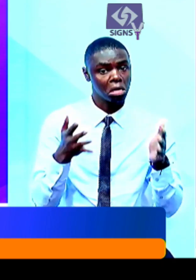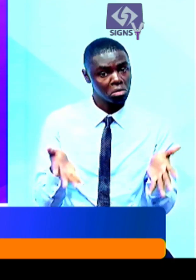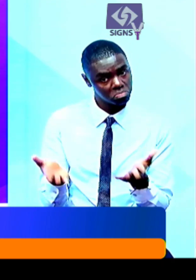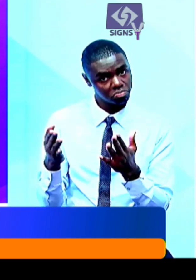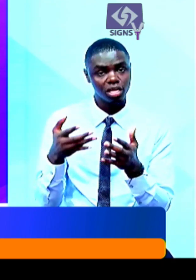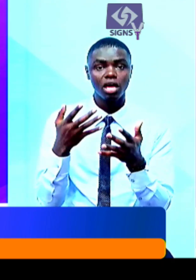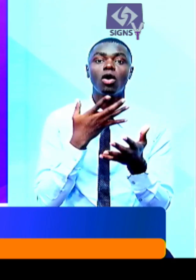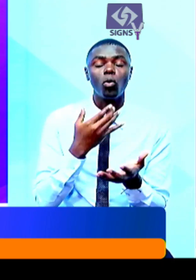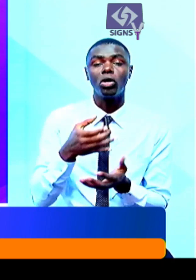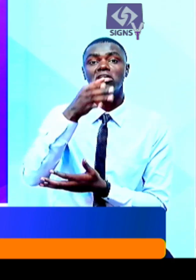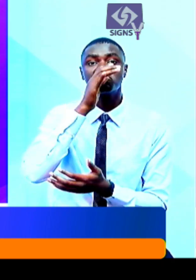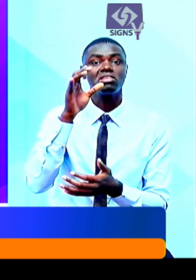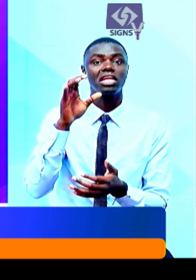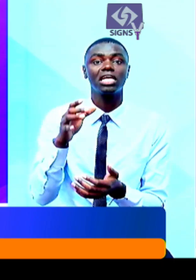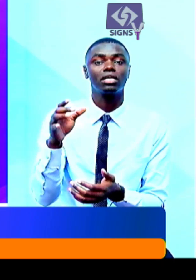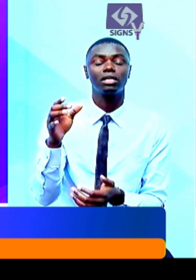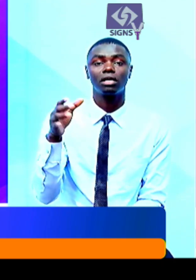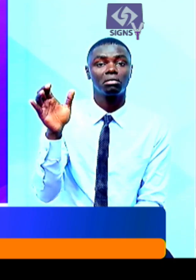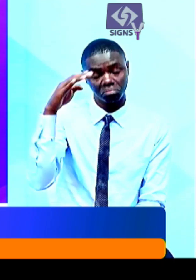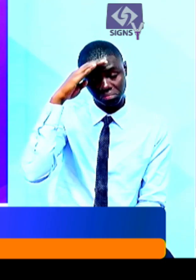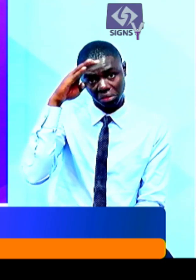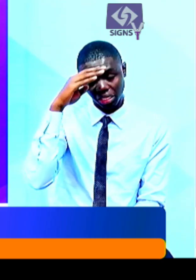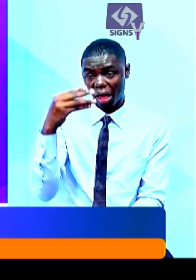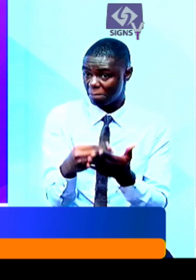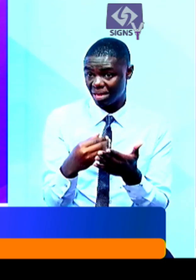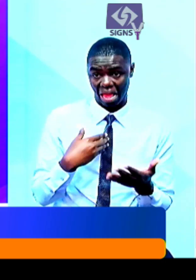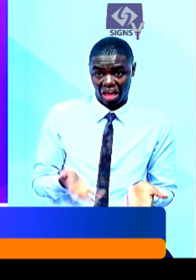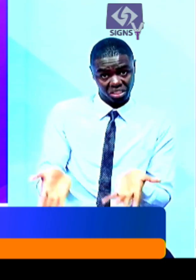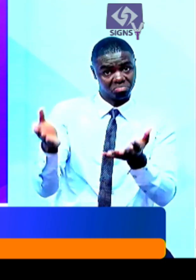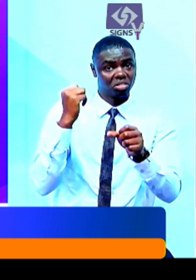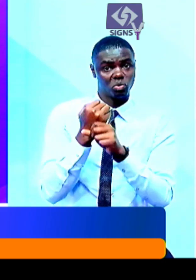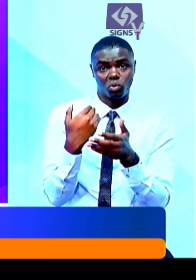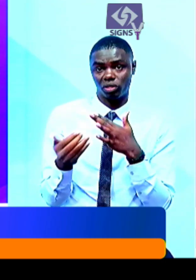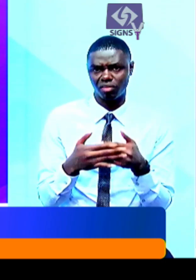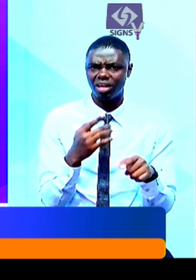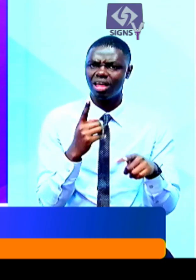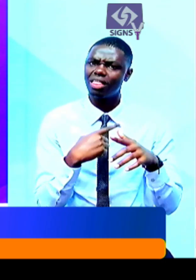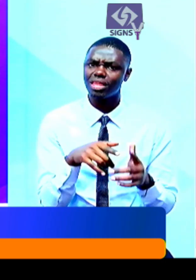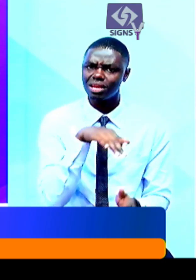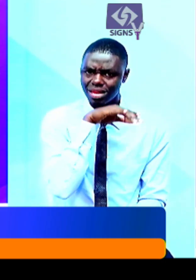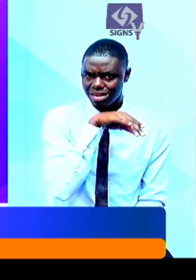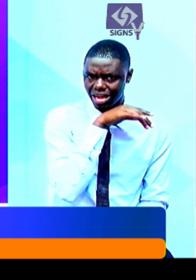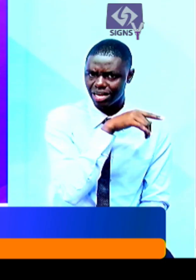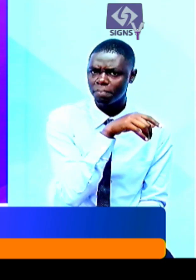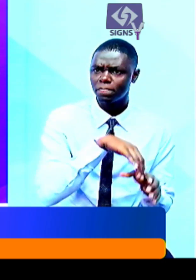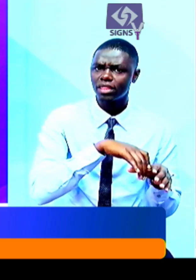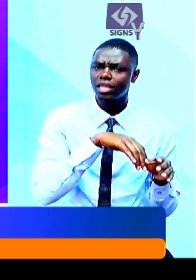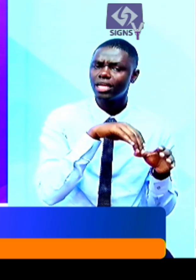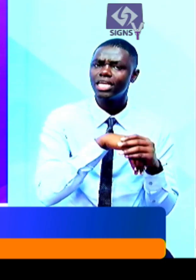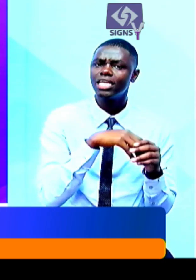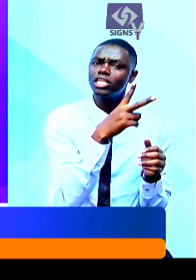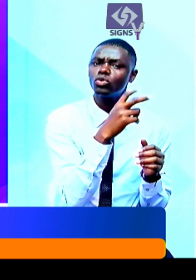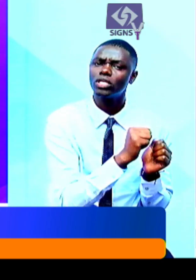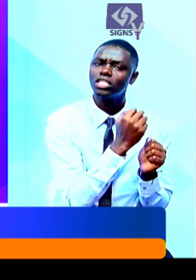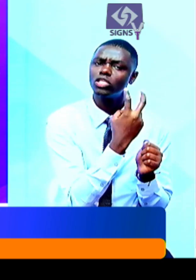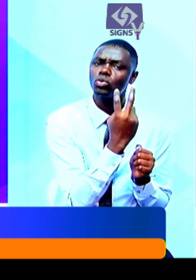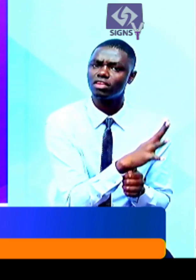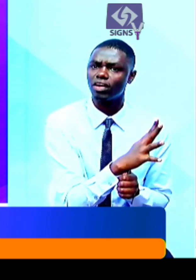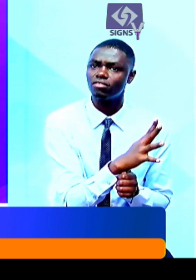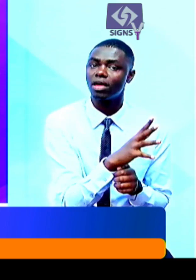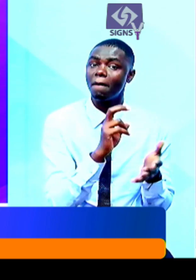changa, kunywa changa. But you have money to do what you want, isn't it? Then Raila Odinga, in 2025,